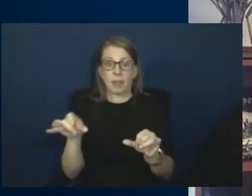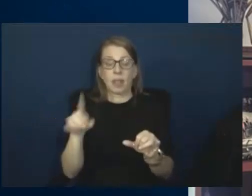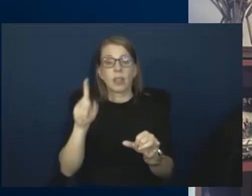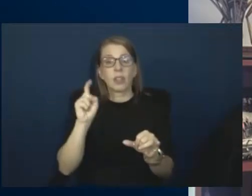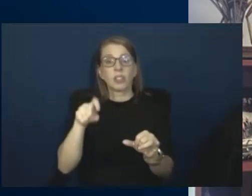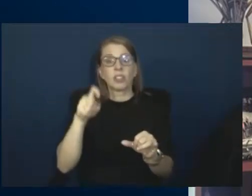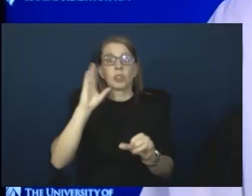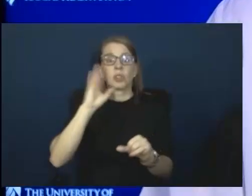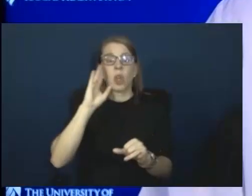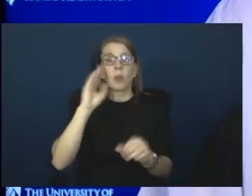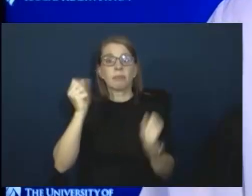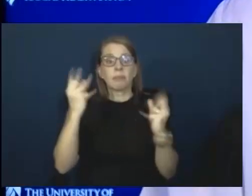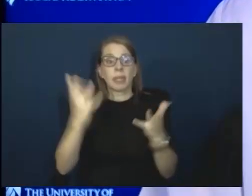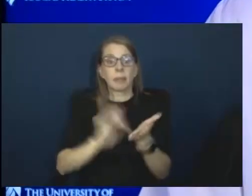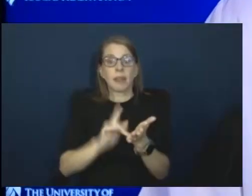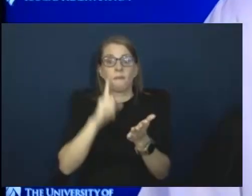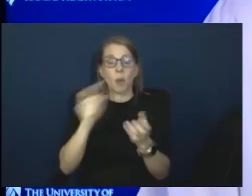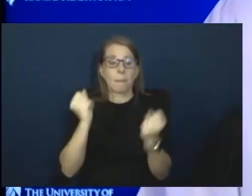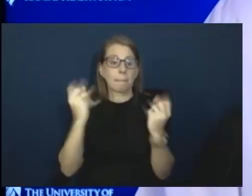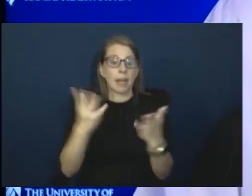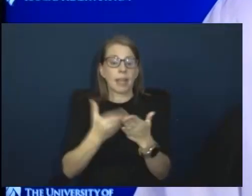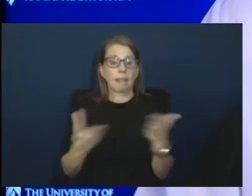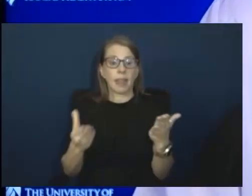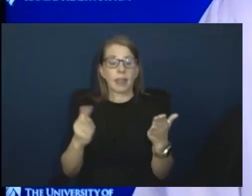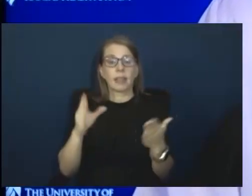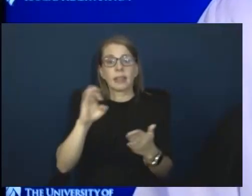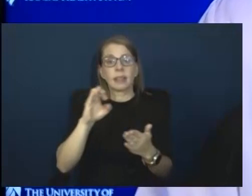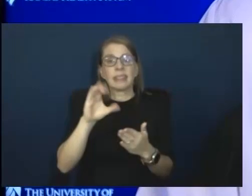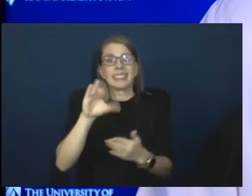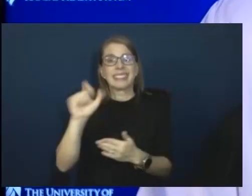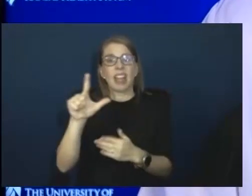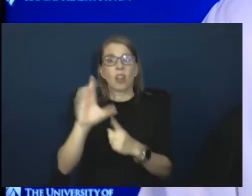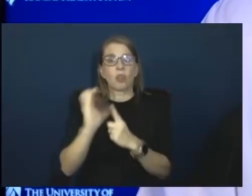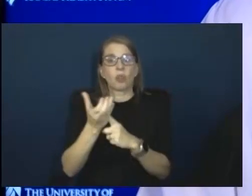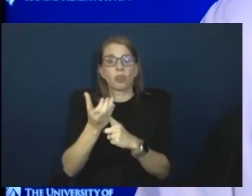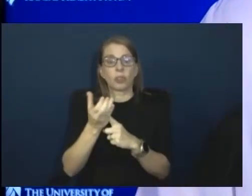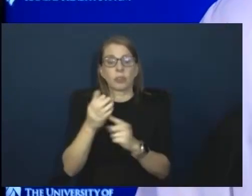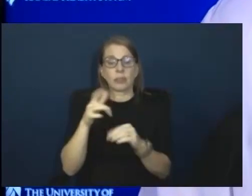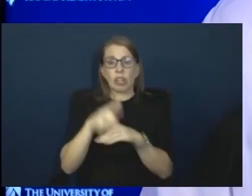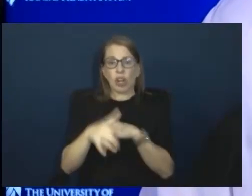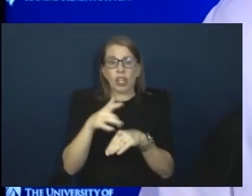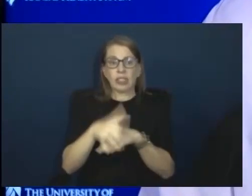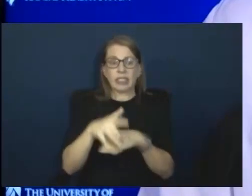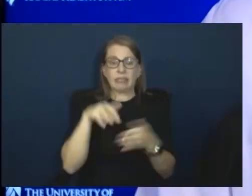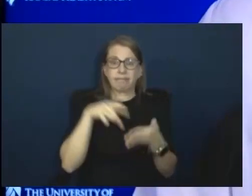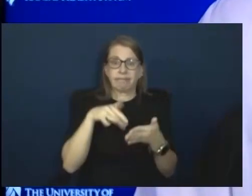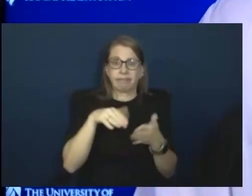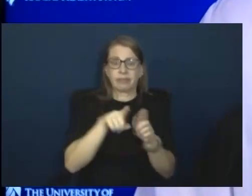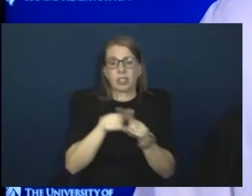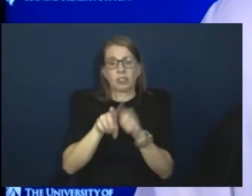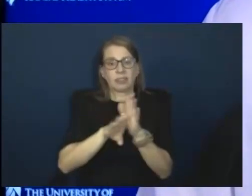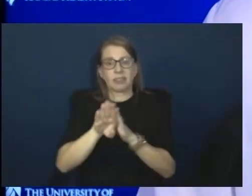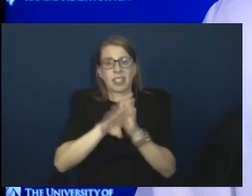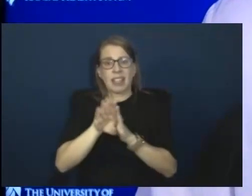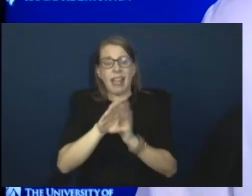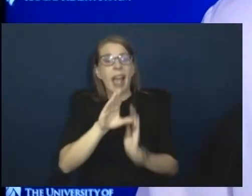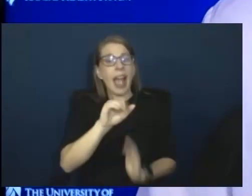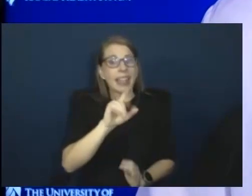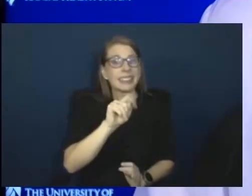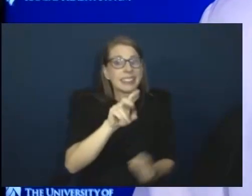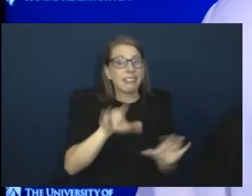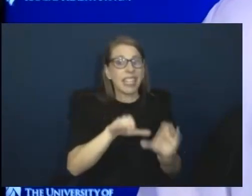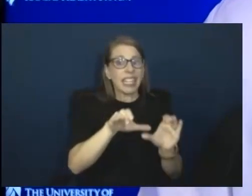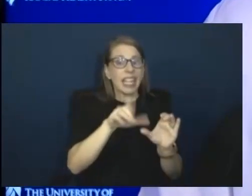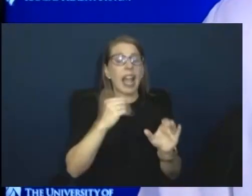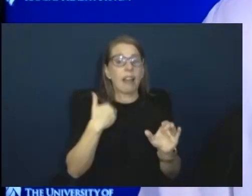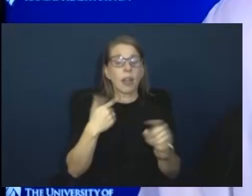a lot of things in cell culture, in those early stages of research and development, look to have activity. But it's one thing to do it in a